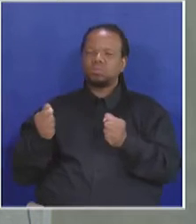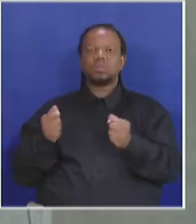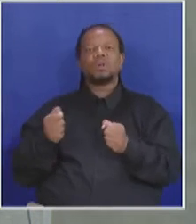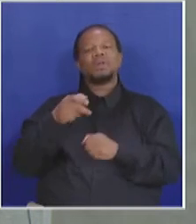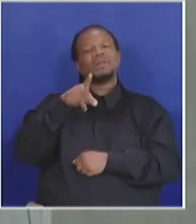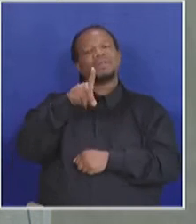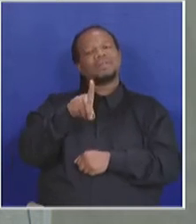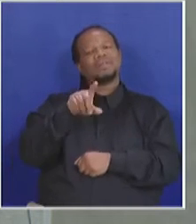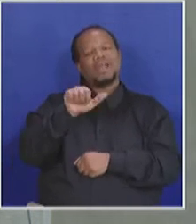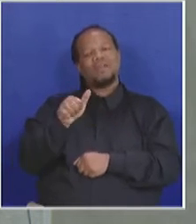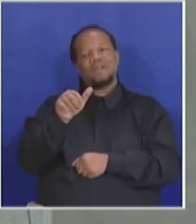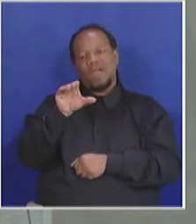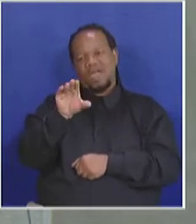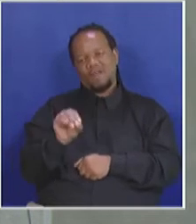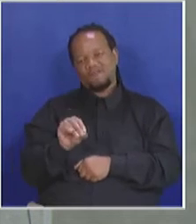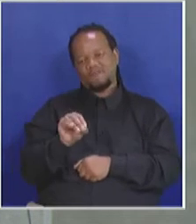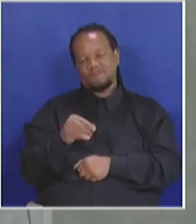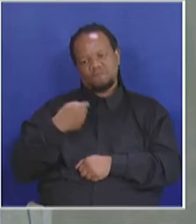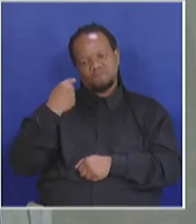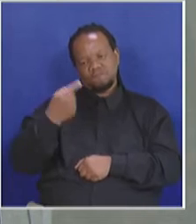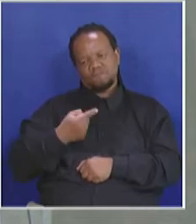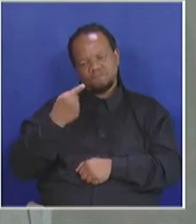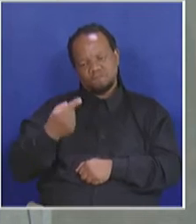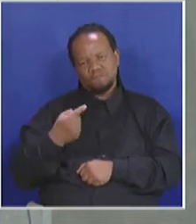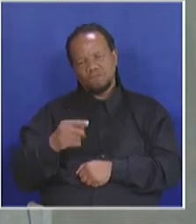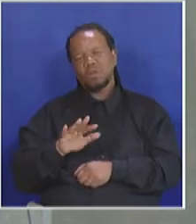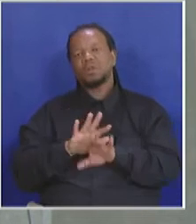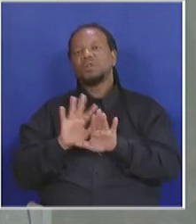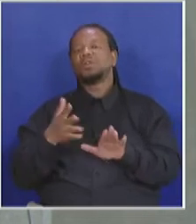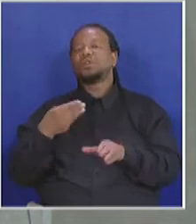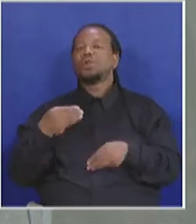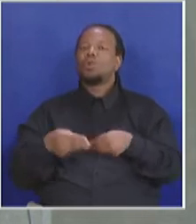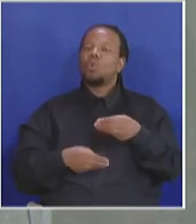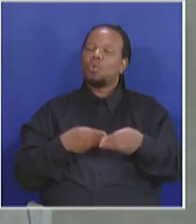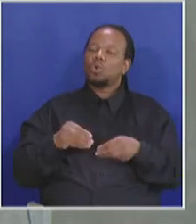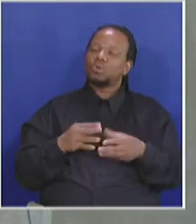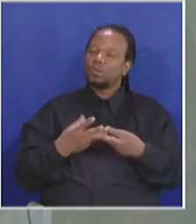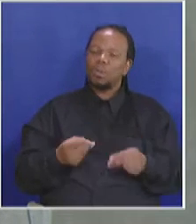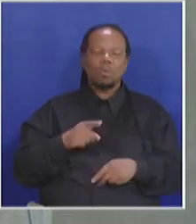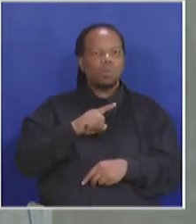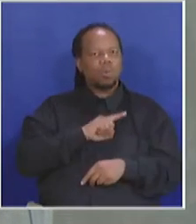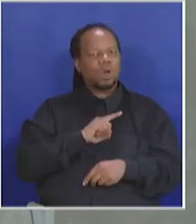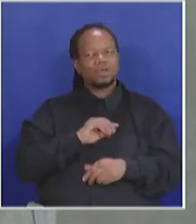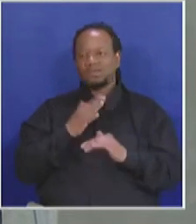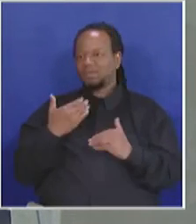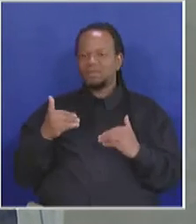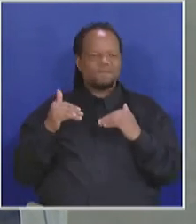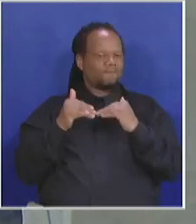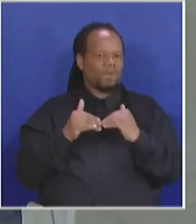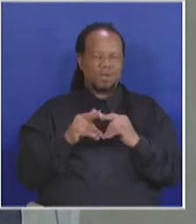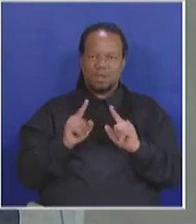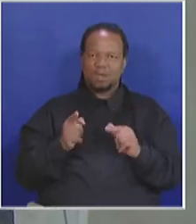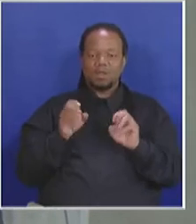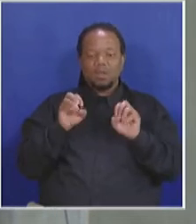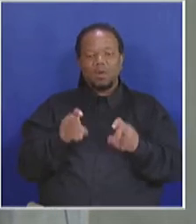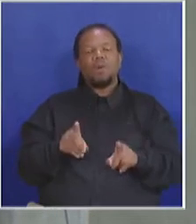will fight relentlessly to end corruption in government because it is not fair. It is taking away